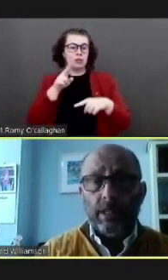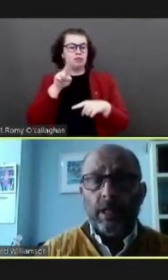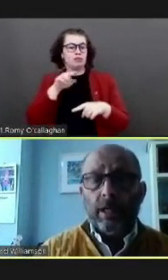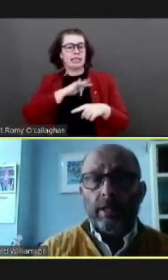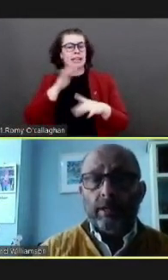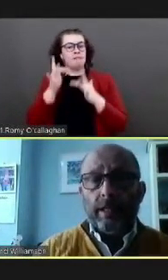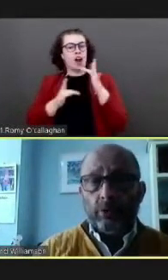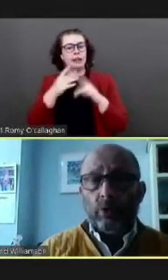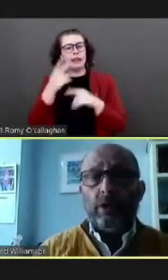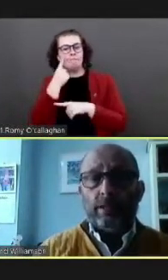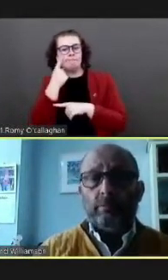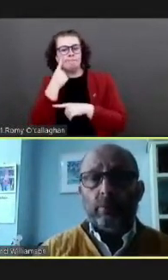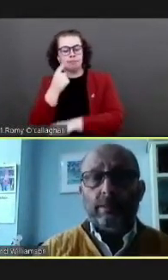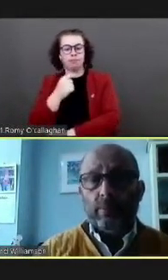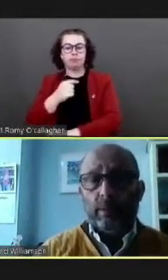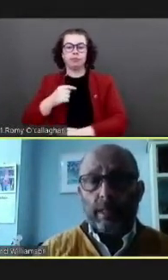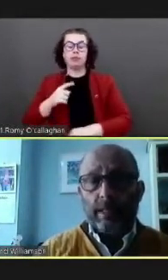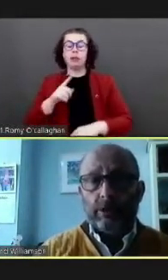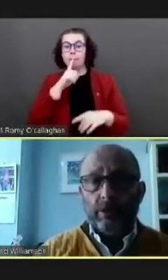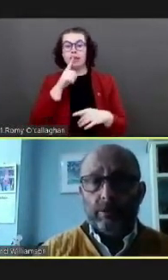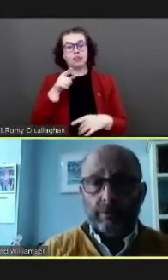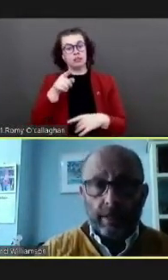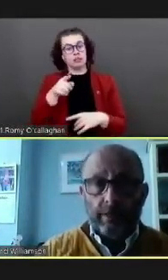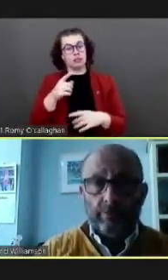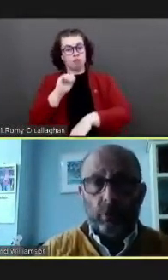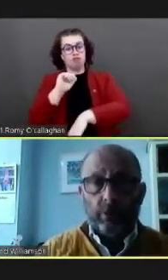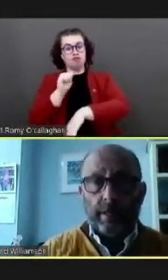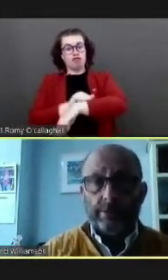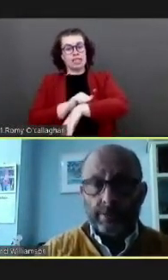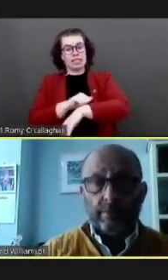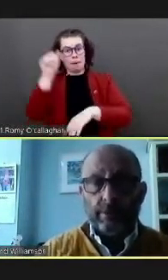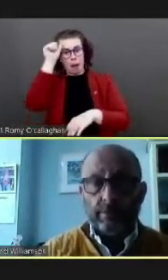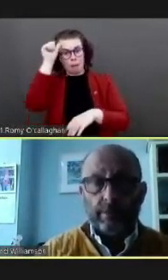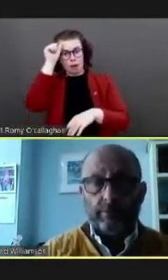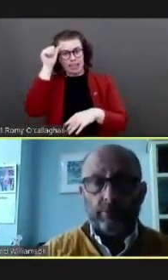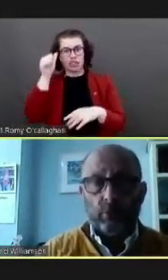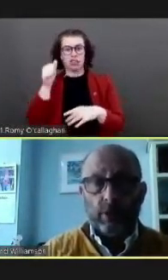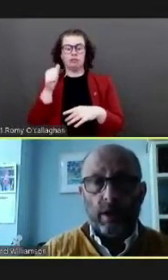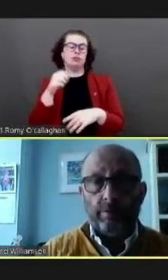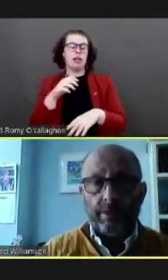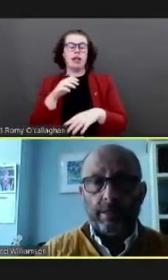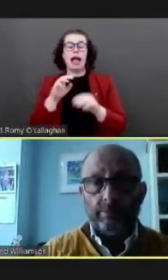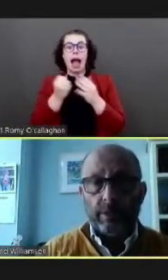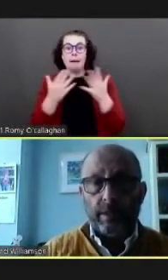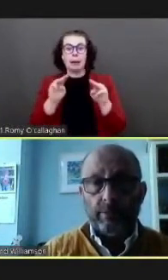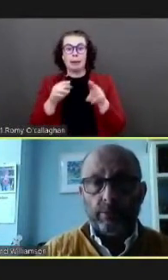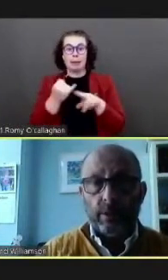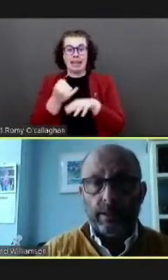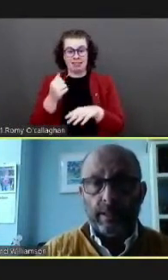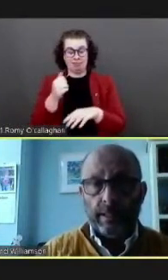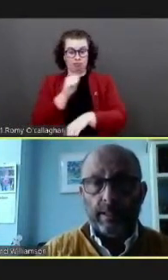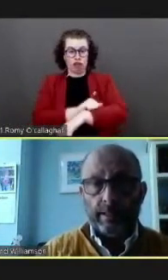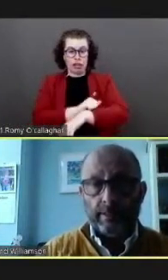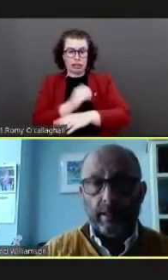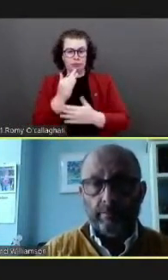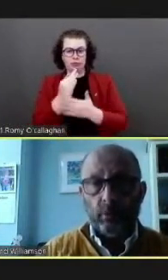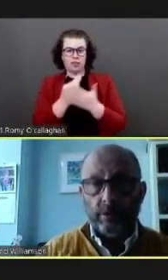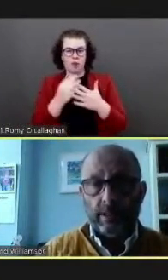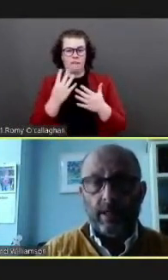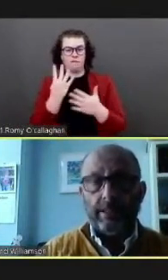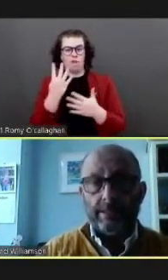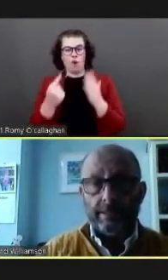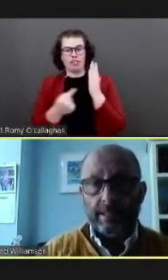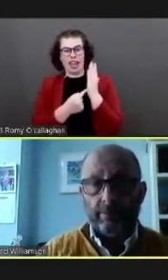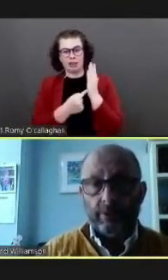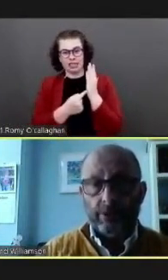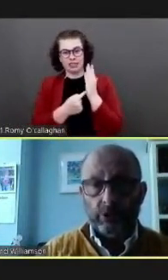I suppose if you look at a prison population of under 4,000, I mean, it was up to 4,500 when I was working in it, and I'm